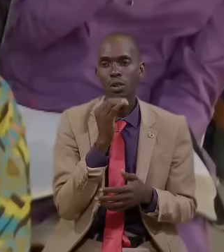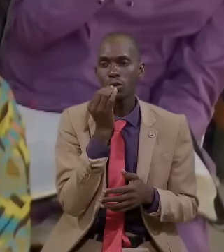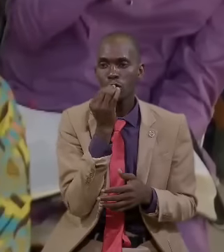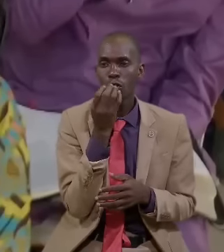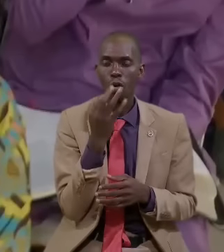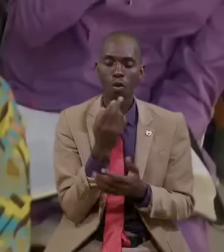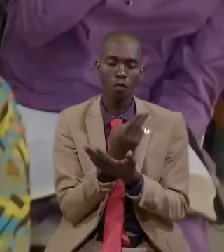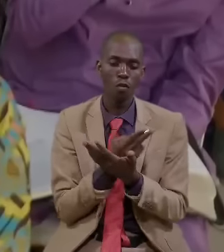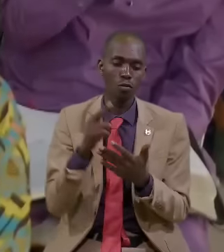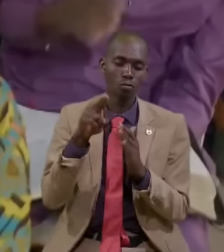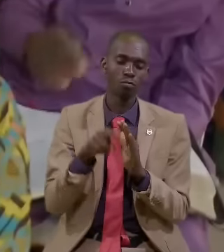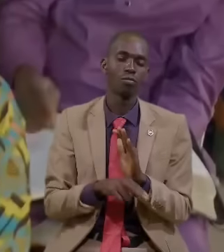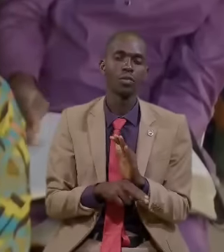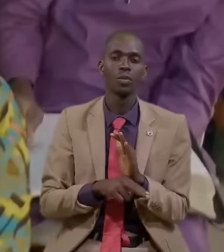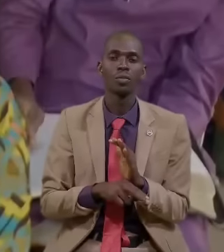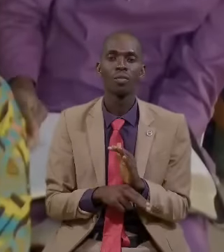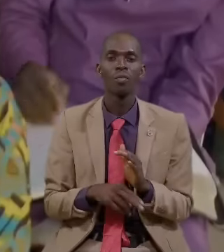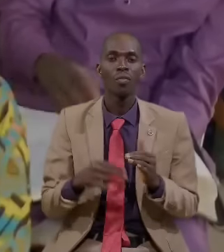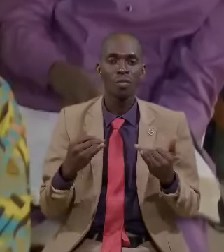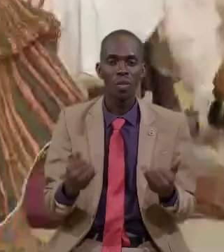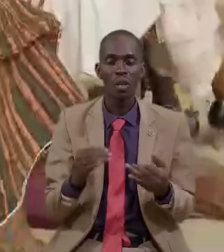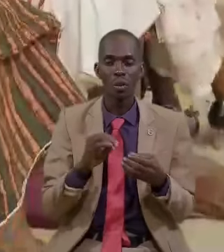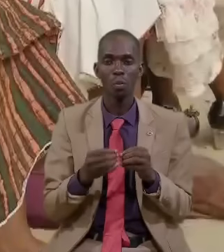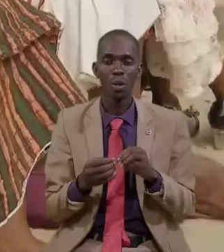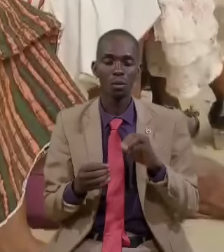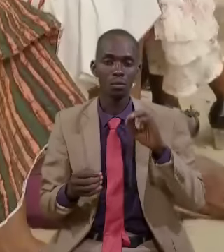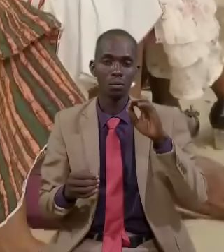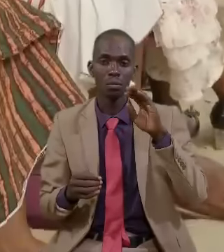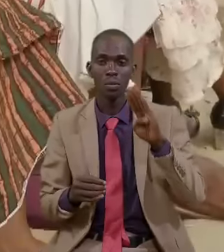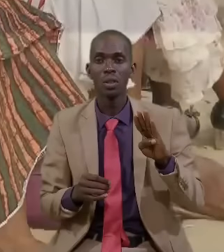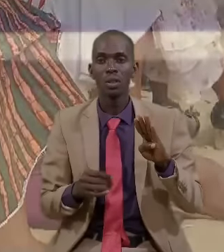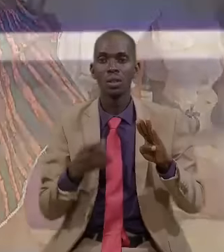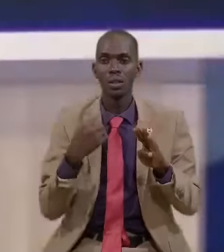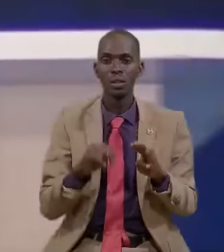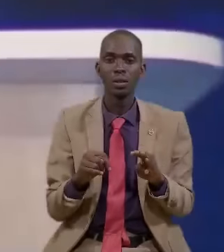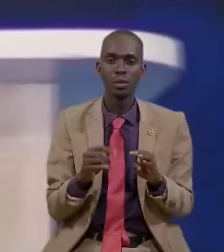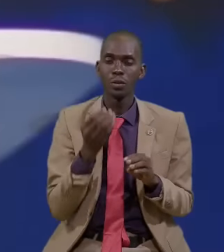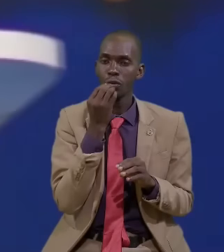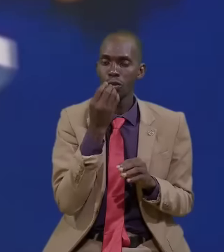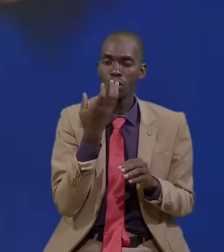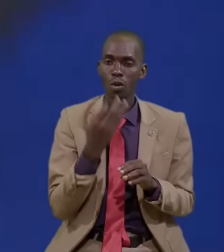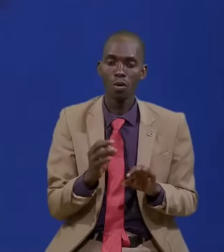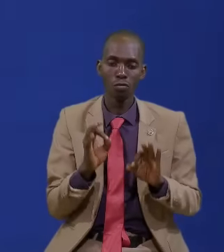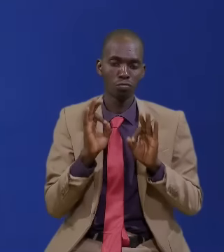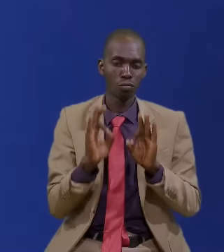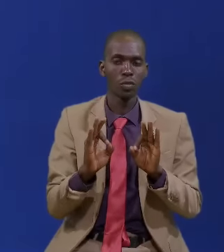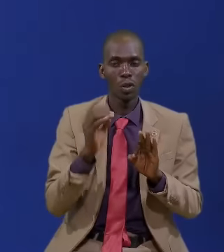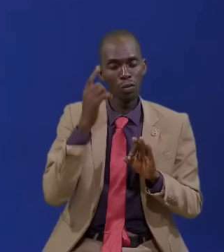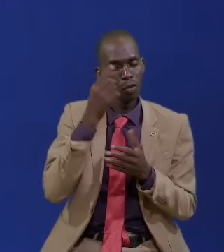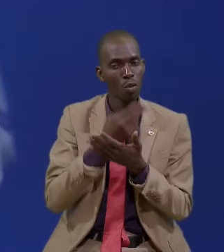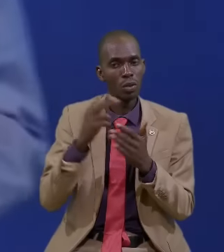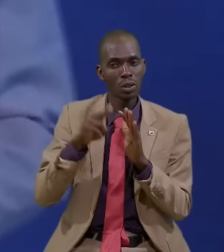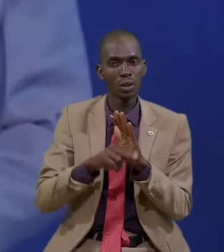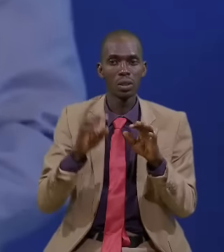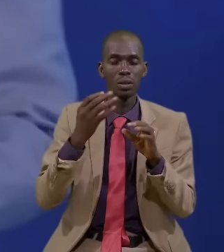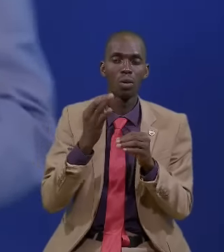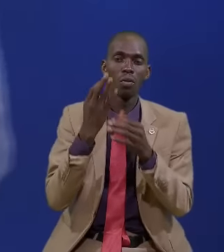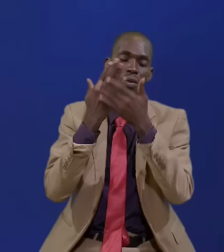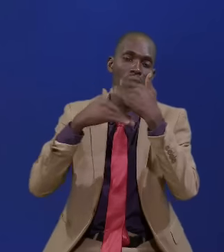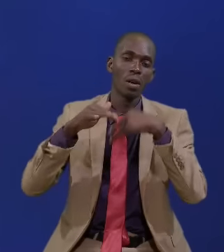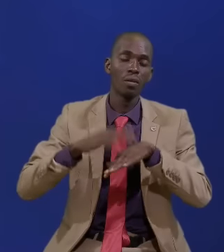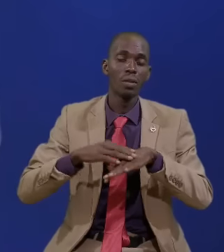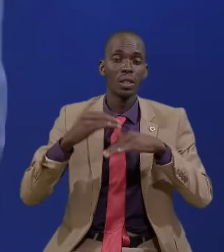the food of fitness in holiness for heaven. Let's look at number one here. Number one here